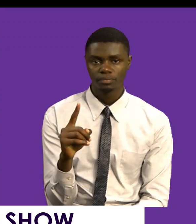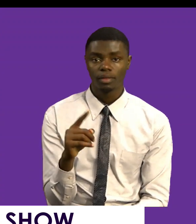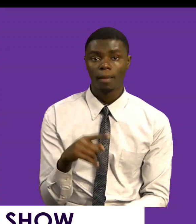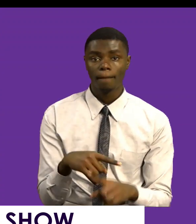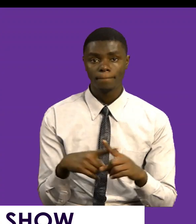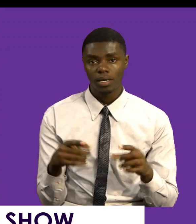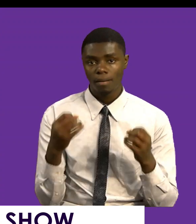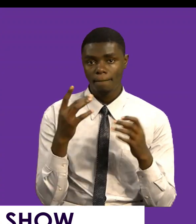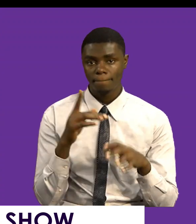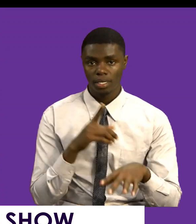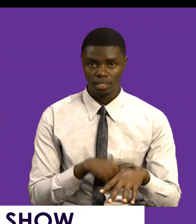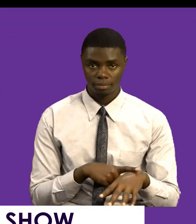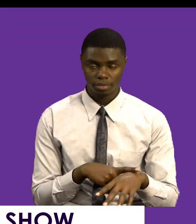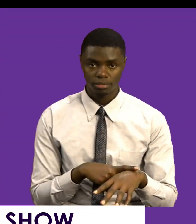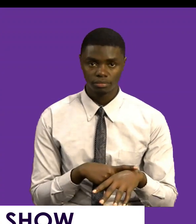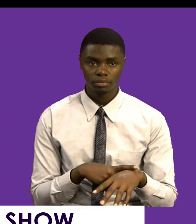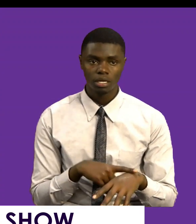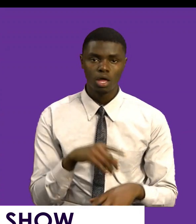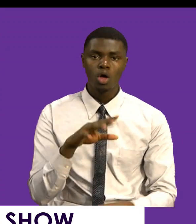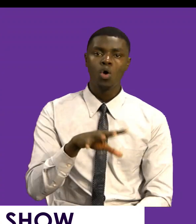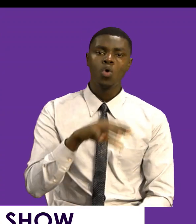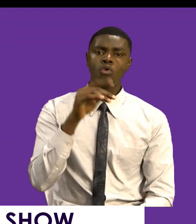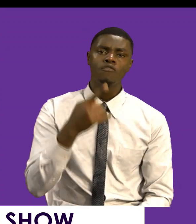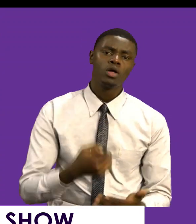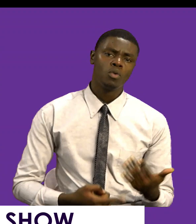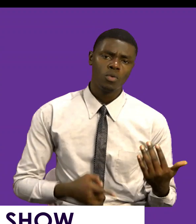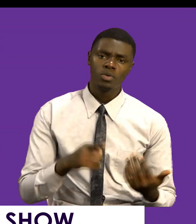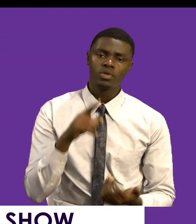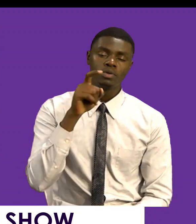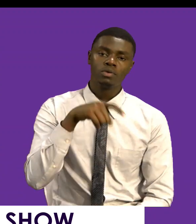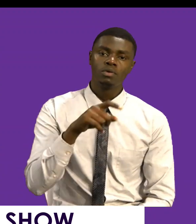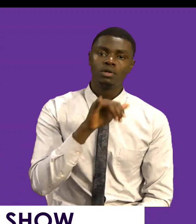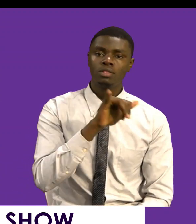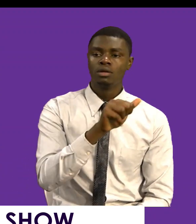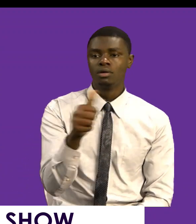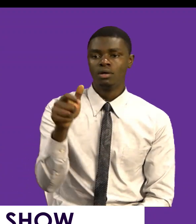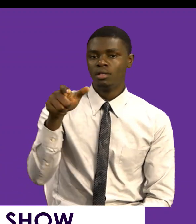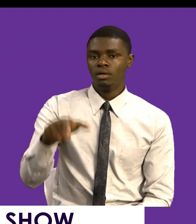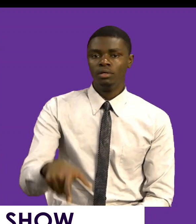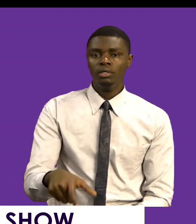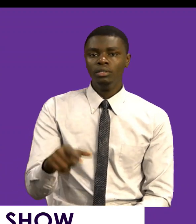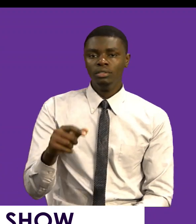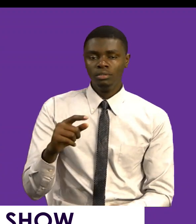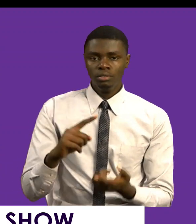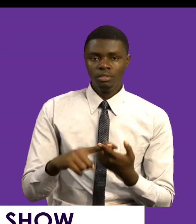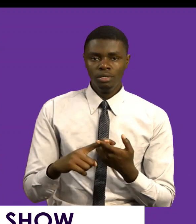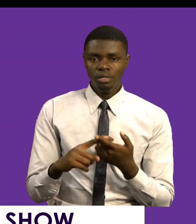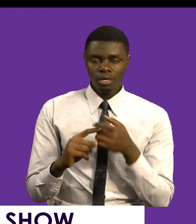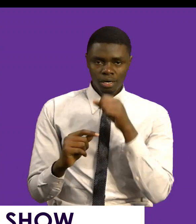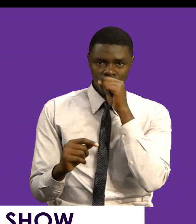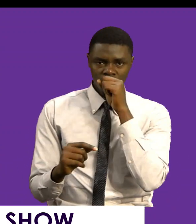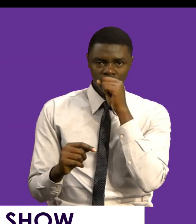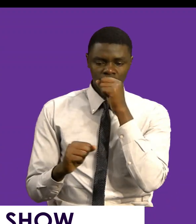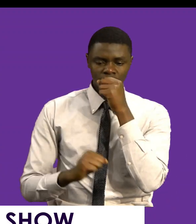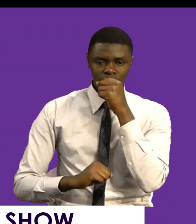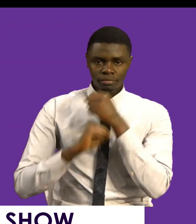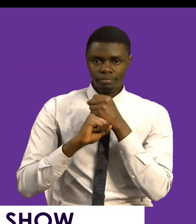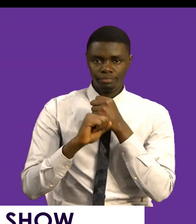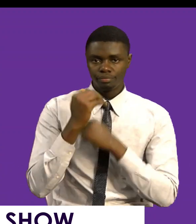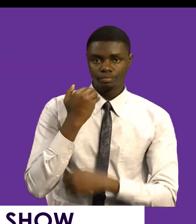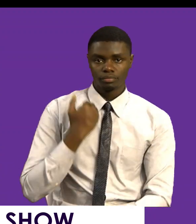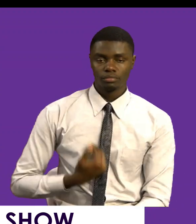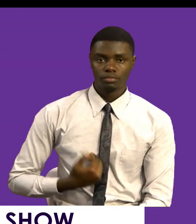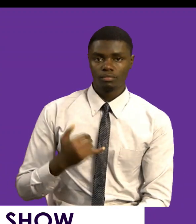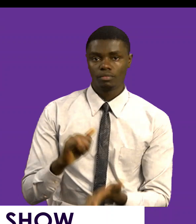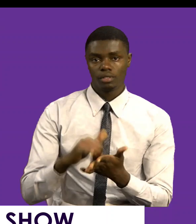but many times you find that you need that other person for you to be supported. And that